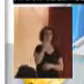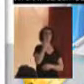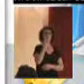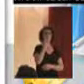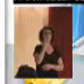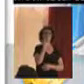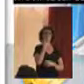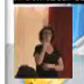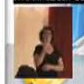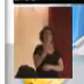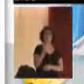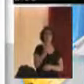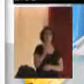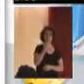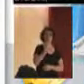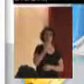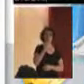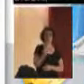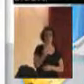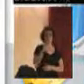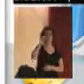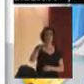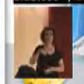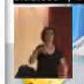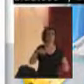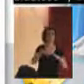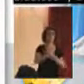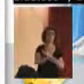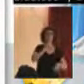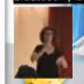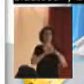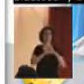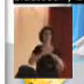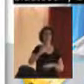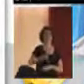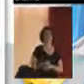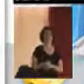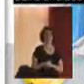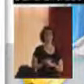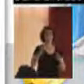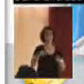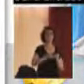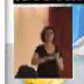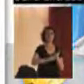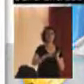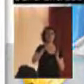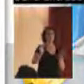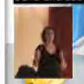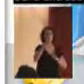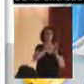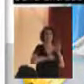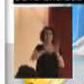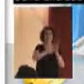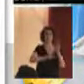brain damage. And so these three groups started wondering, along with professionals, what problems the